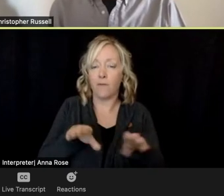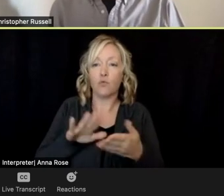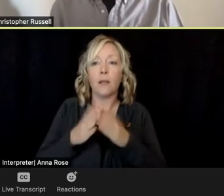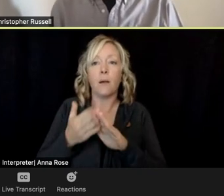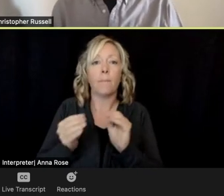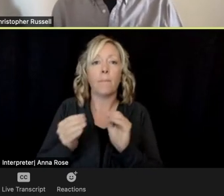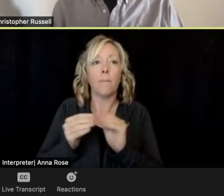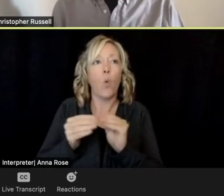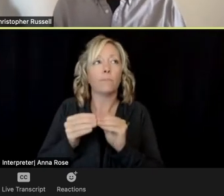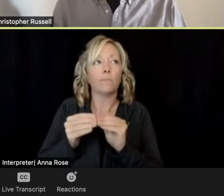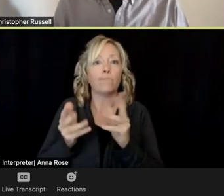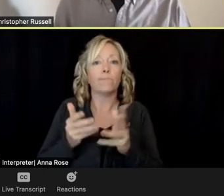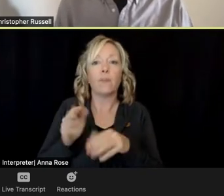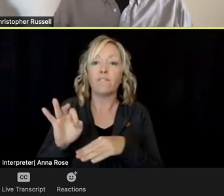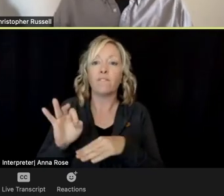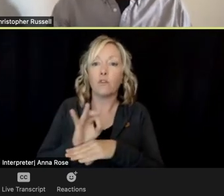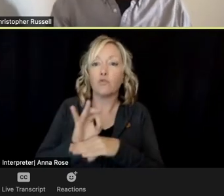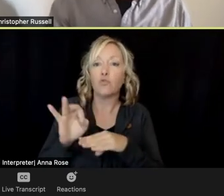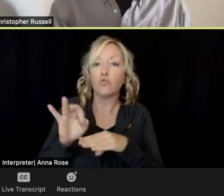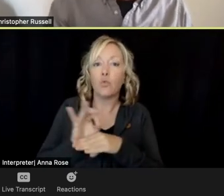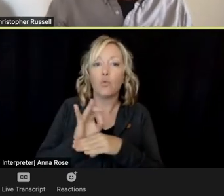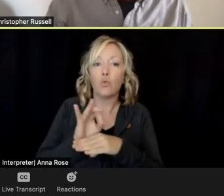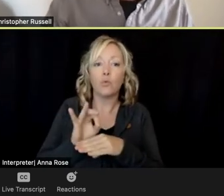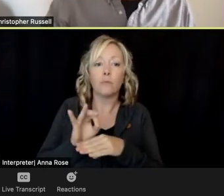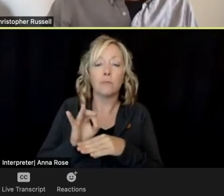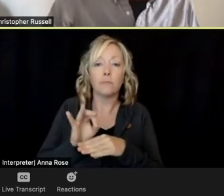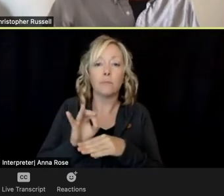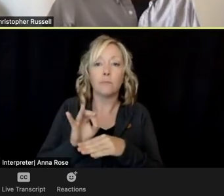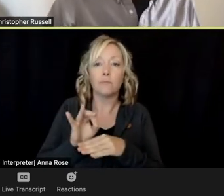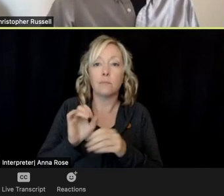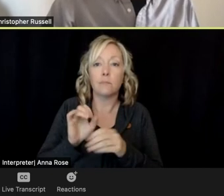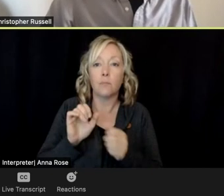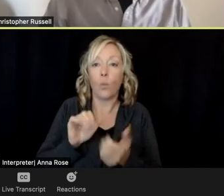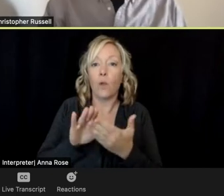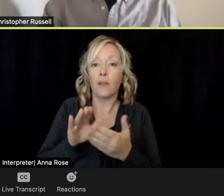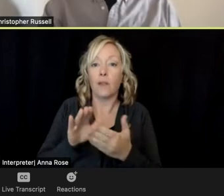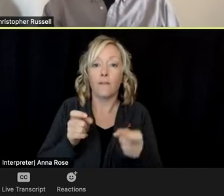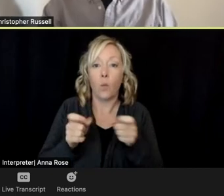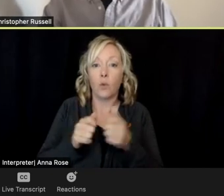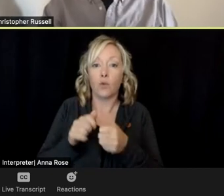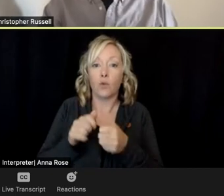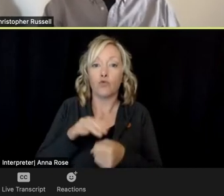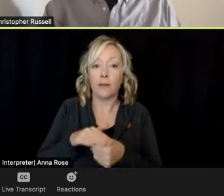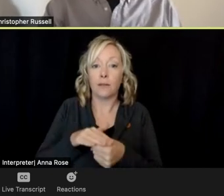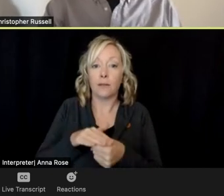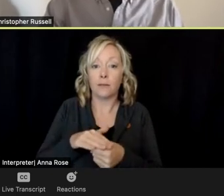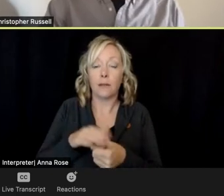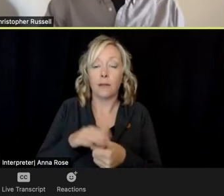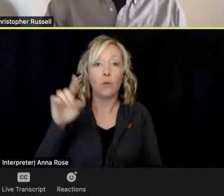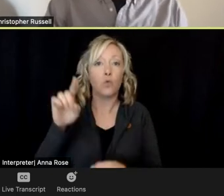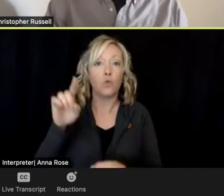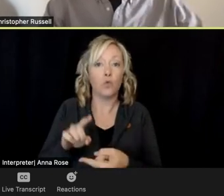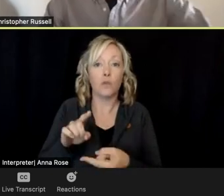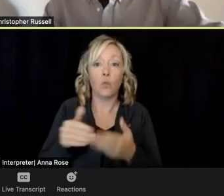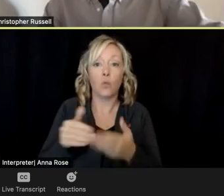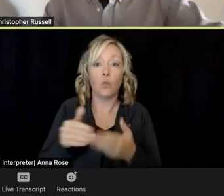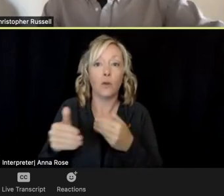into more functional ways of coping with stress and reducing whatever it is that's causing the